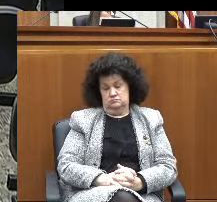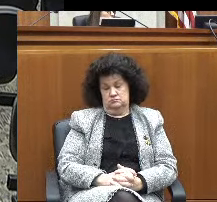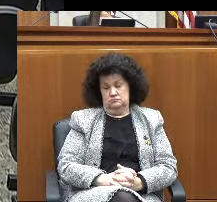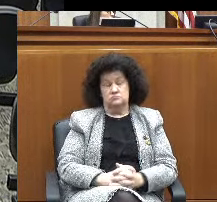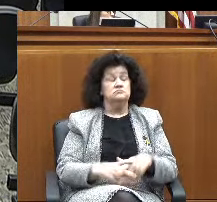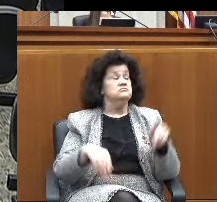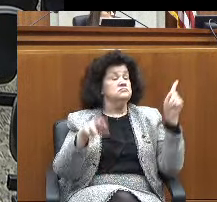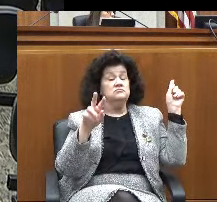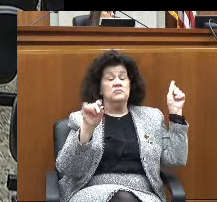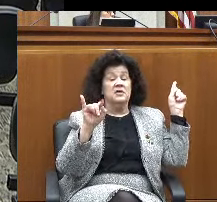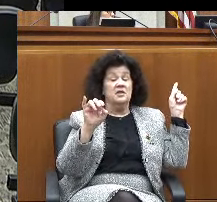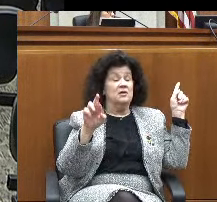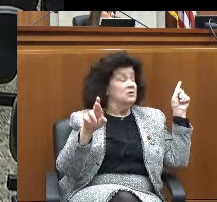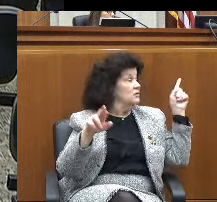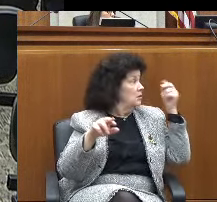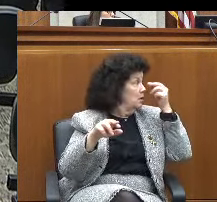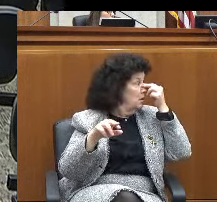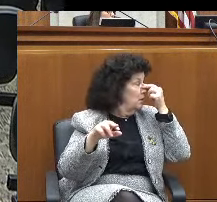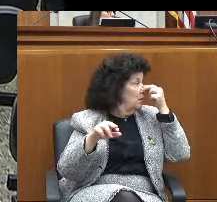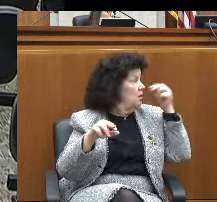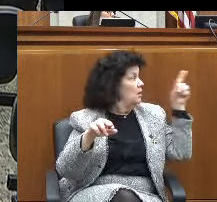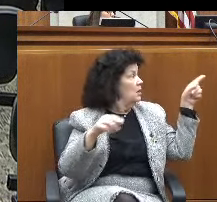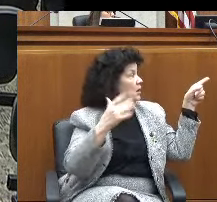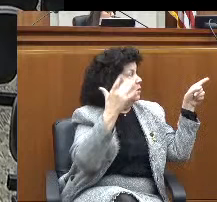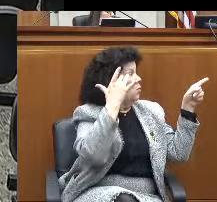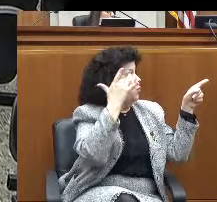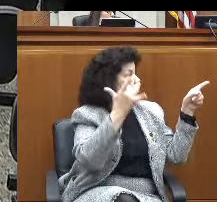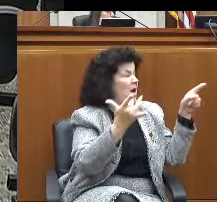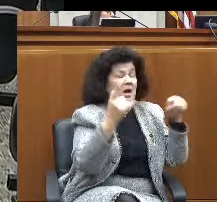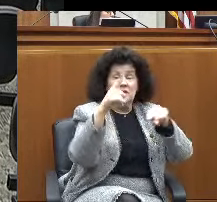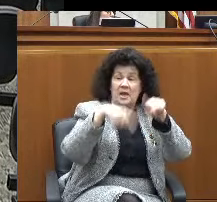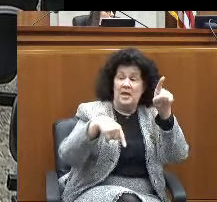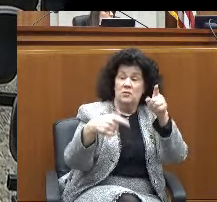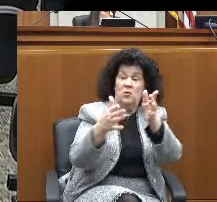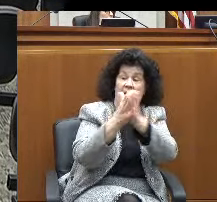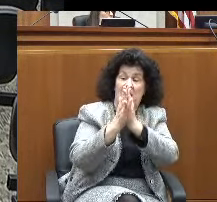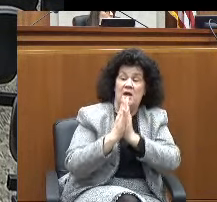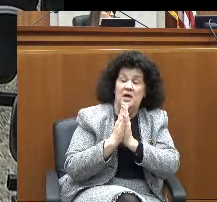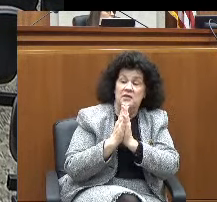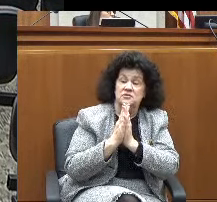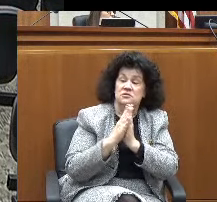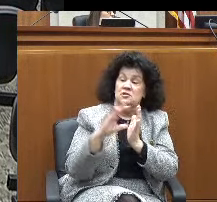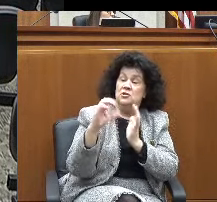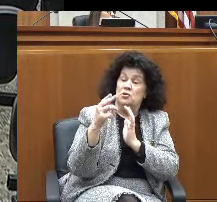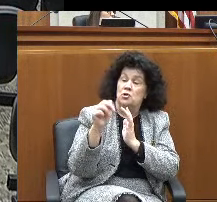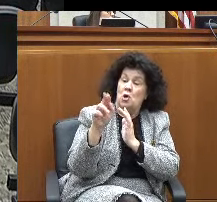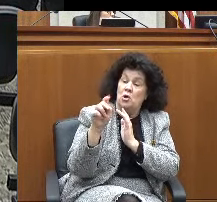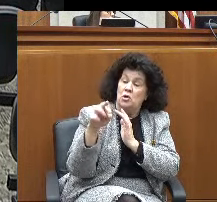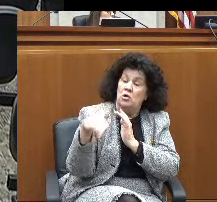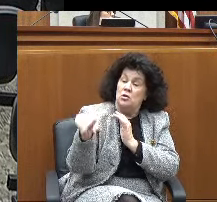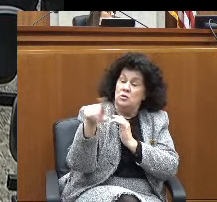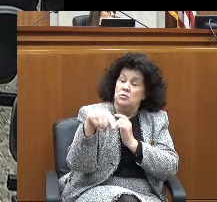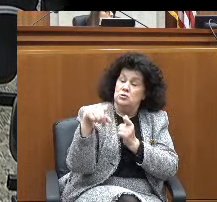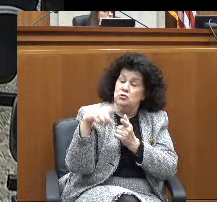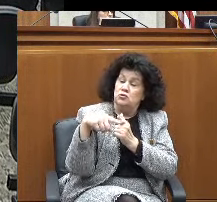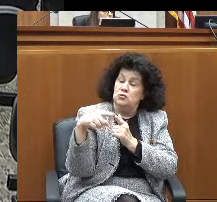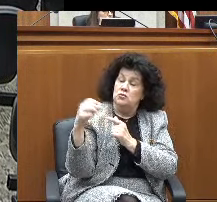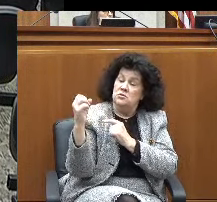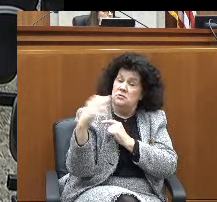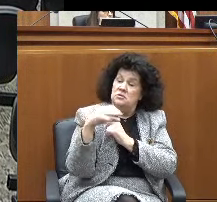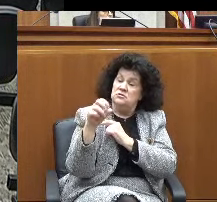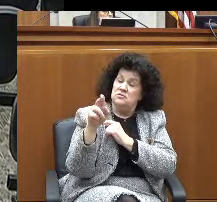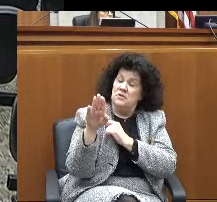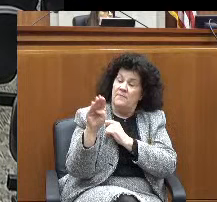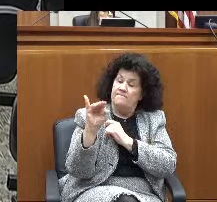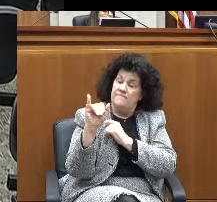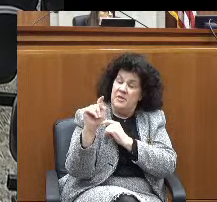Ms. O'Shea? I guess the question is, why couldn't we ask them, the charters, to submit reasons that